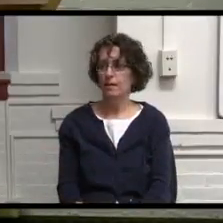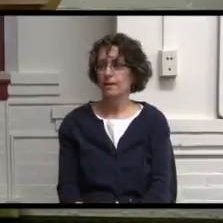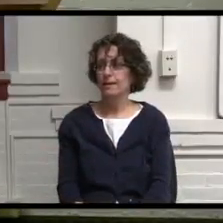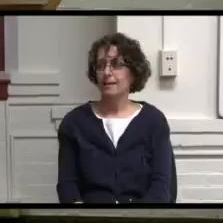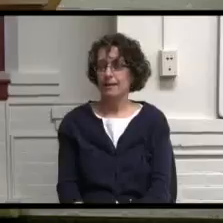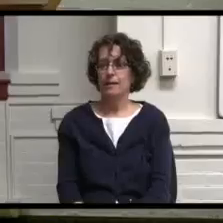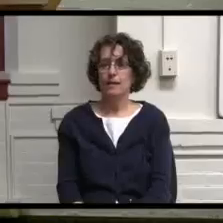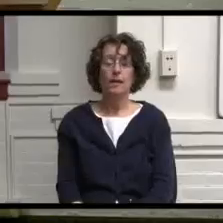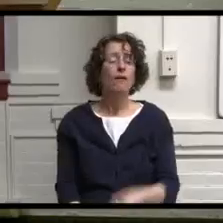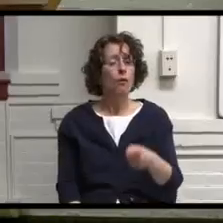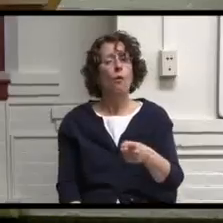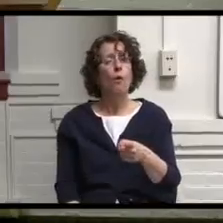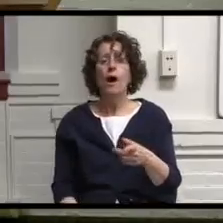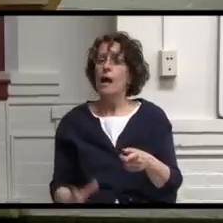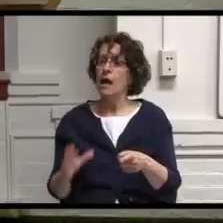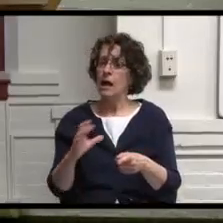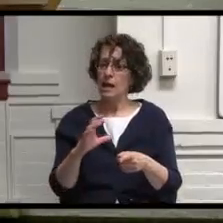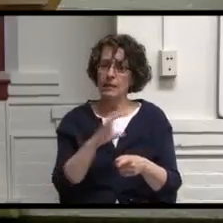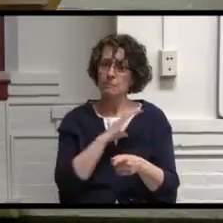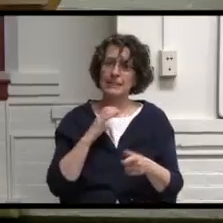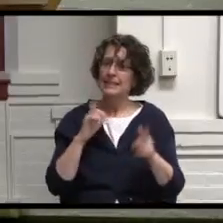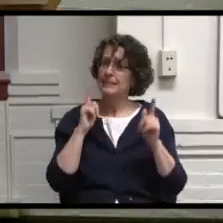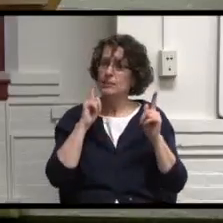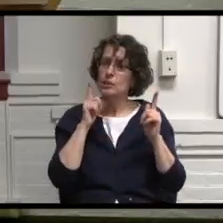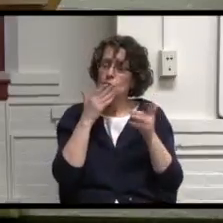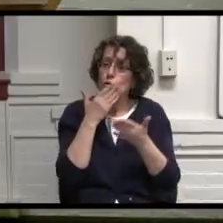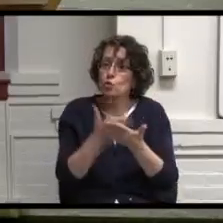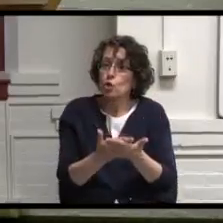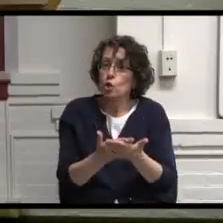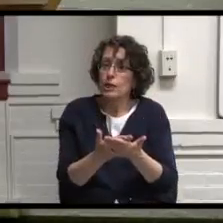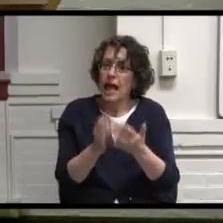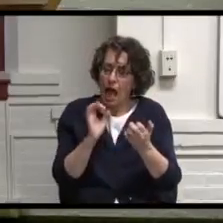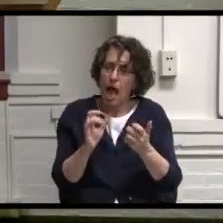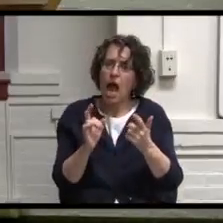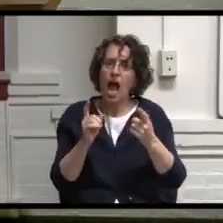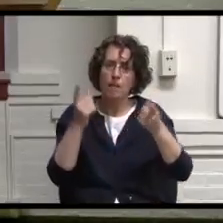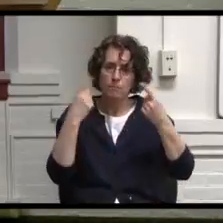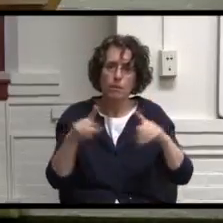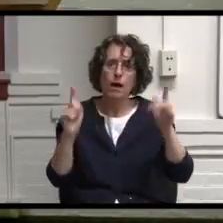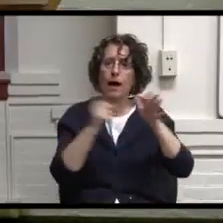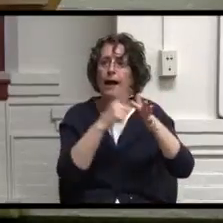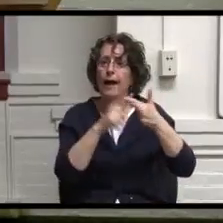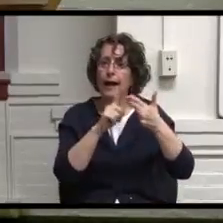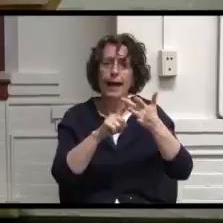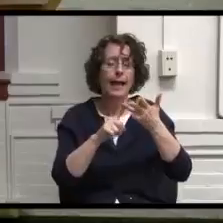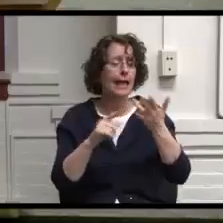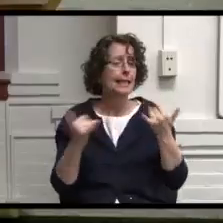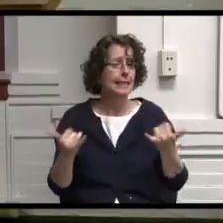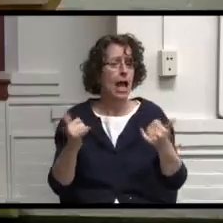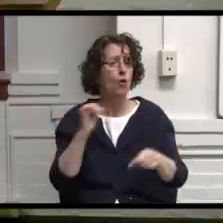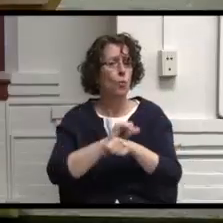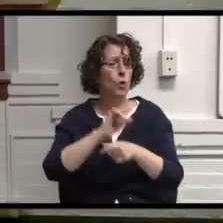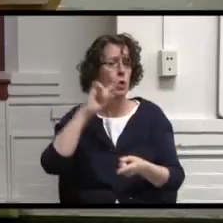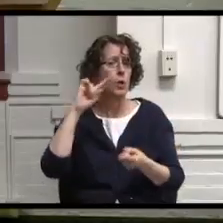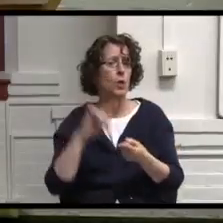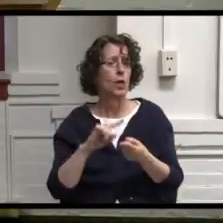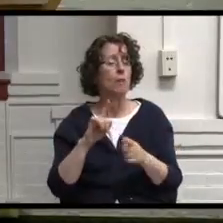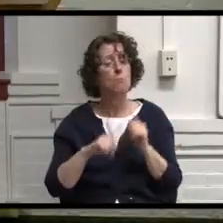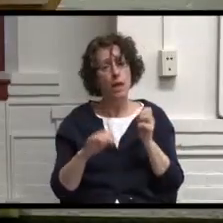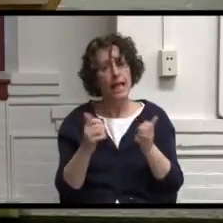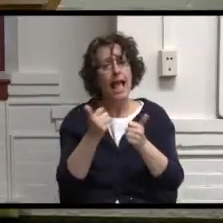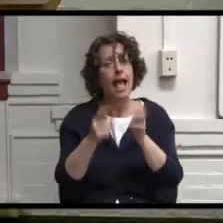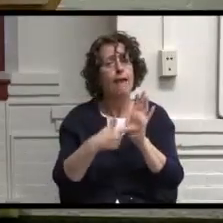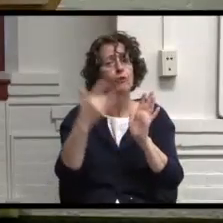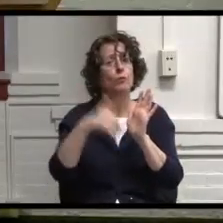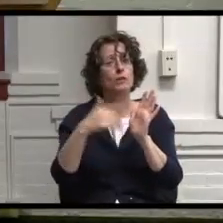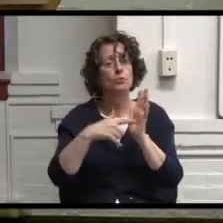It's been a good committee, and I think we've accomplished a lot. Yeah, And as Marshall said, what we're doing now is dwindling, but things arise,